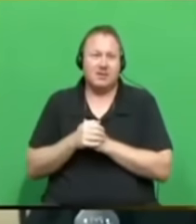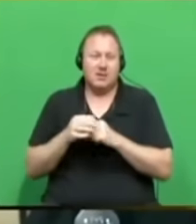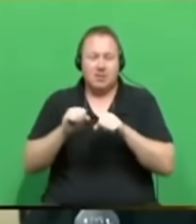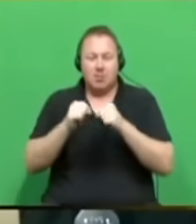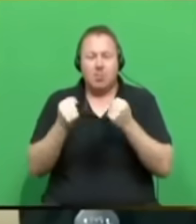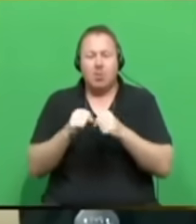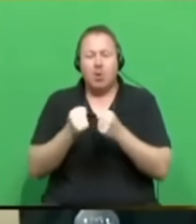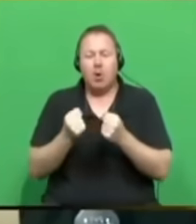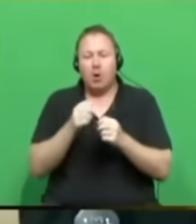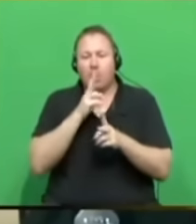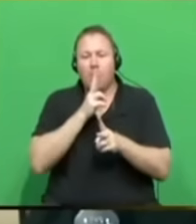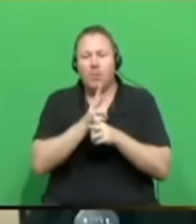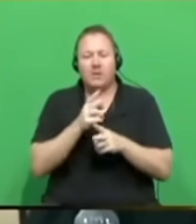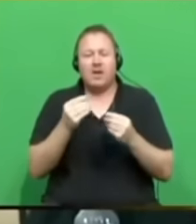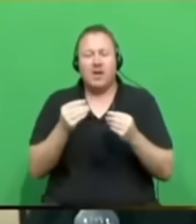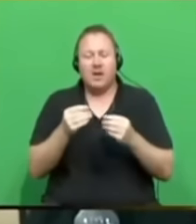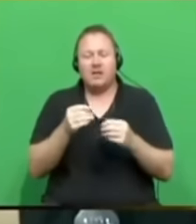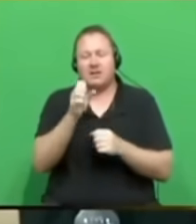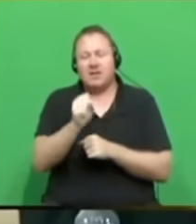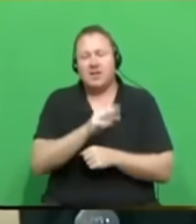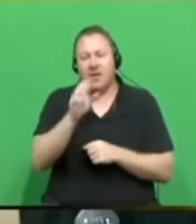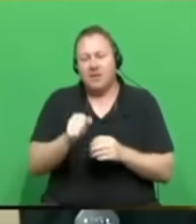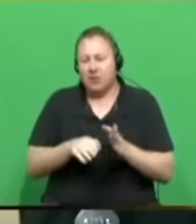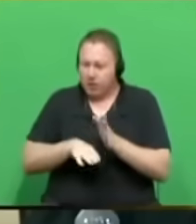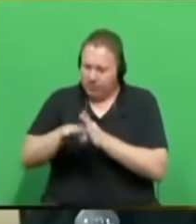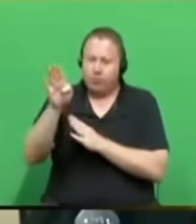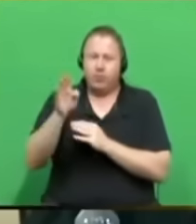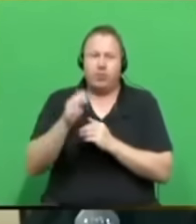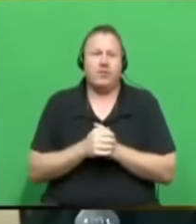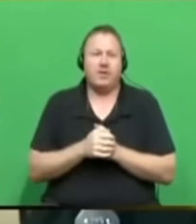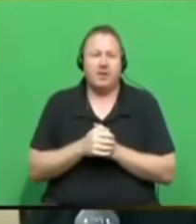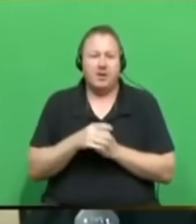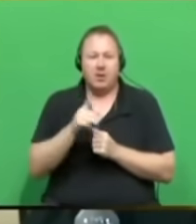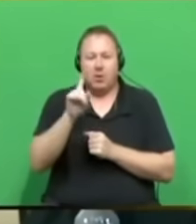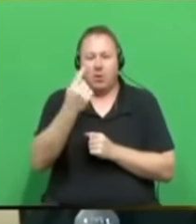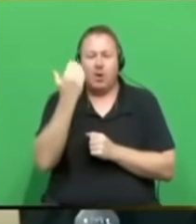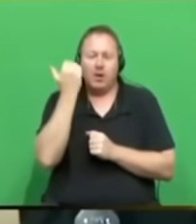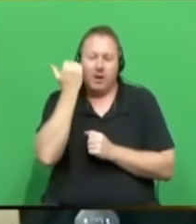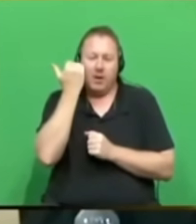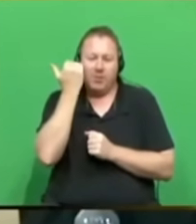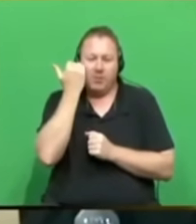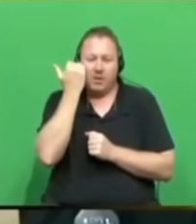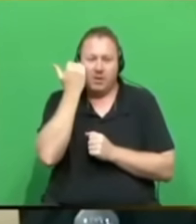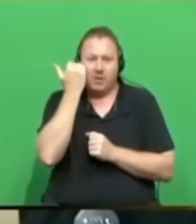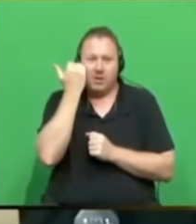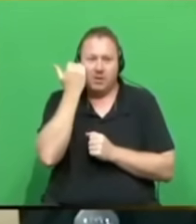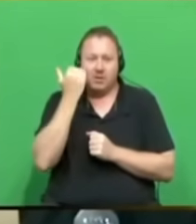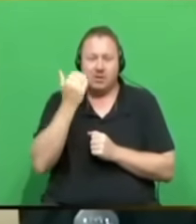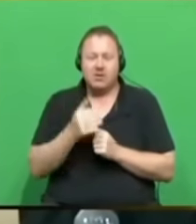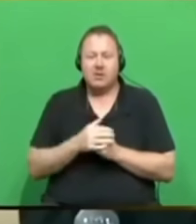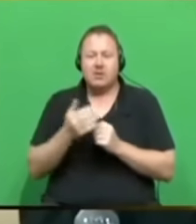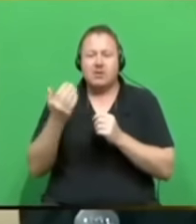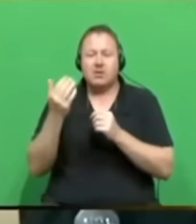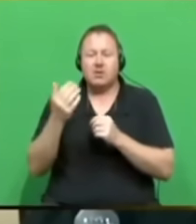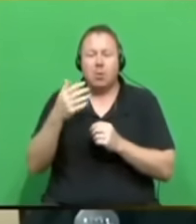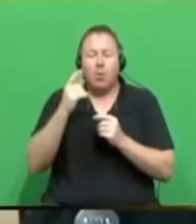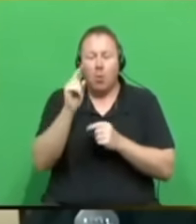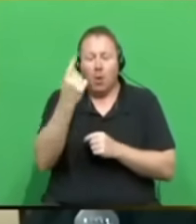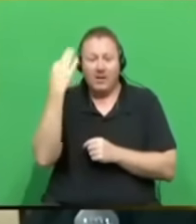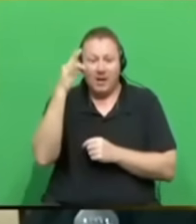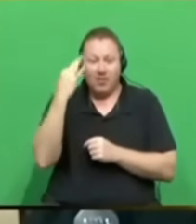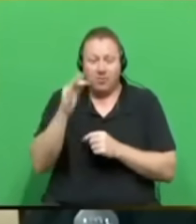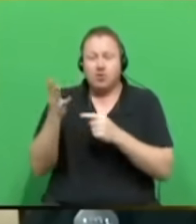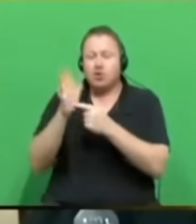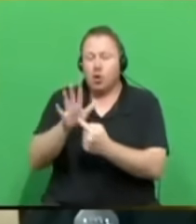promises and the promise of a prosperous South Africa. And if there is one government that has leveraged the power of good governance to fulfill the promise of